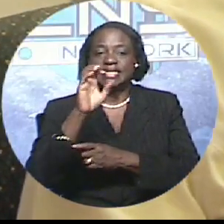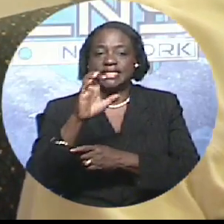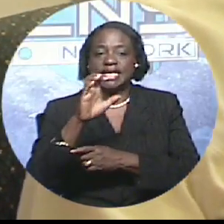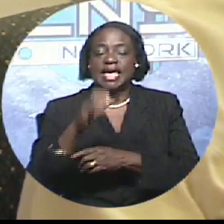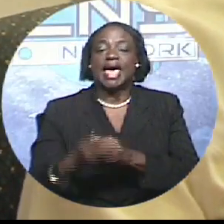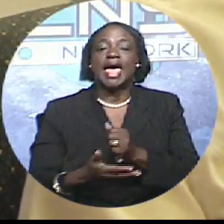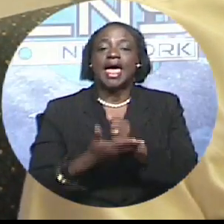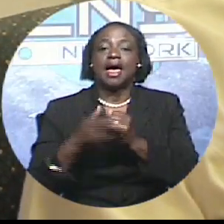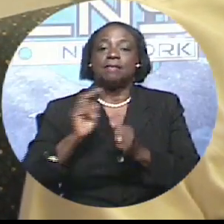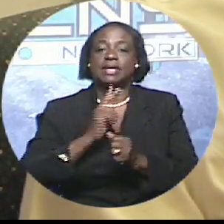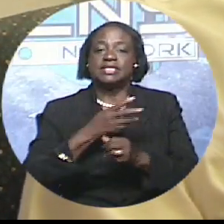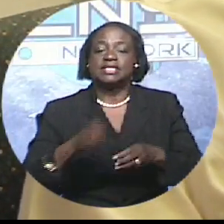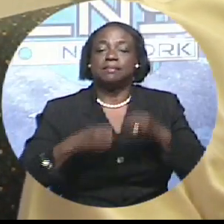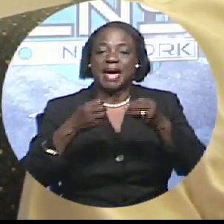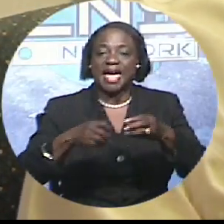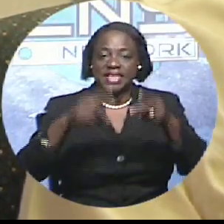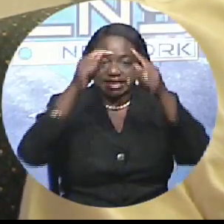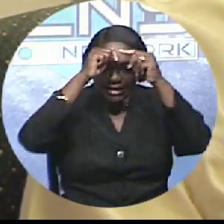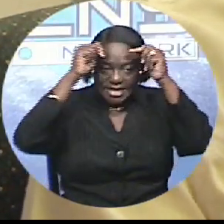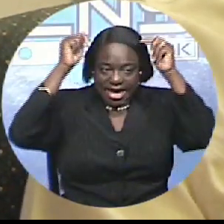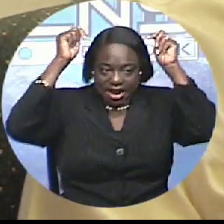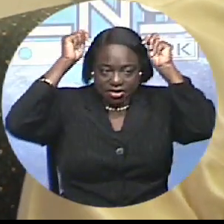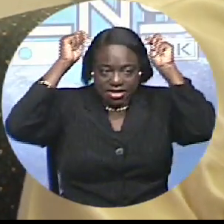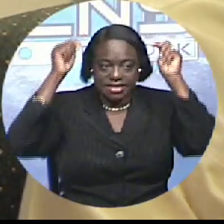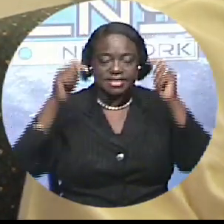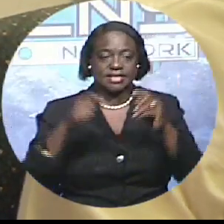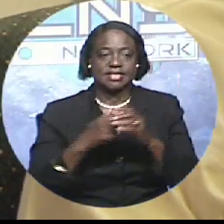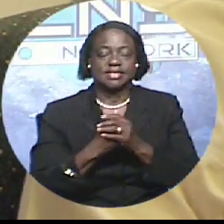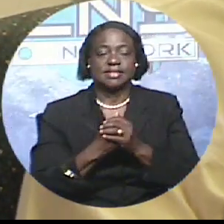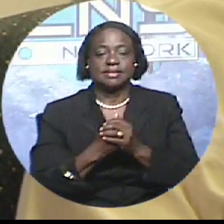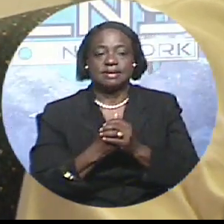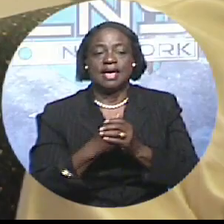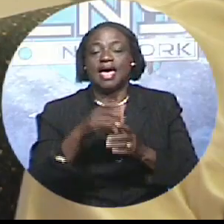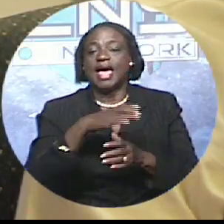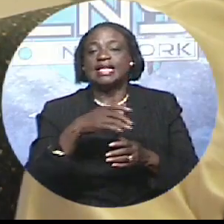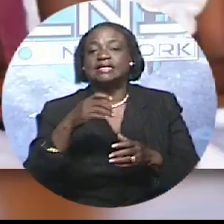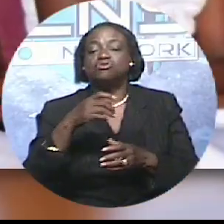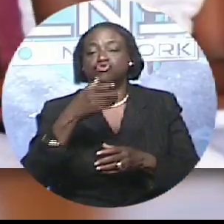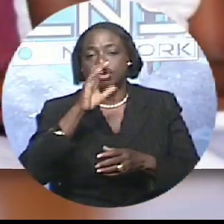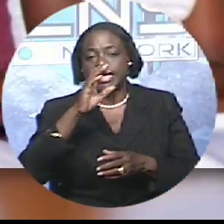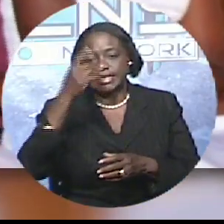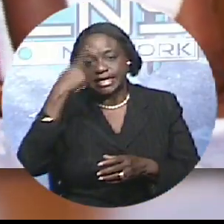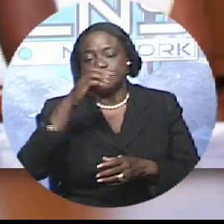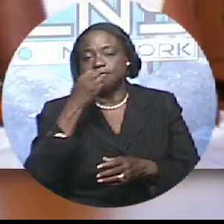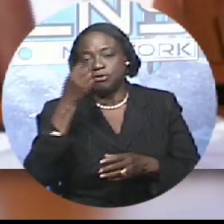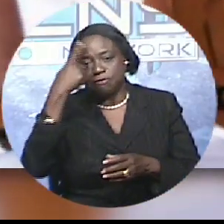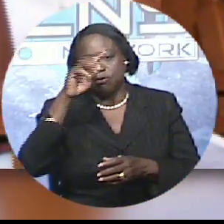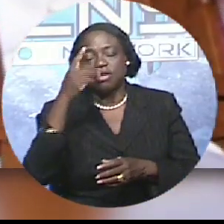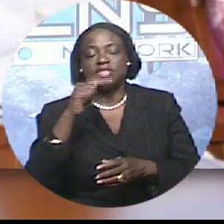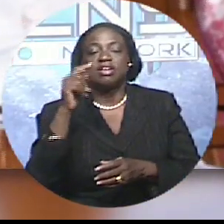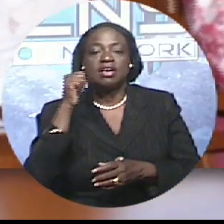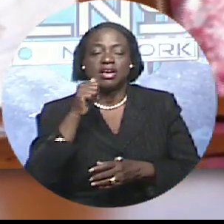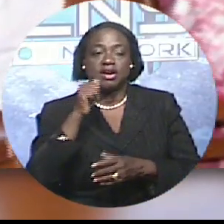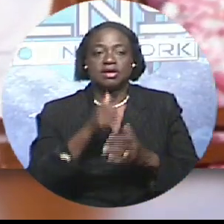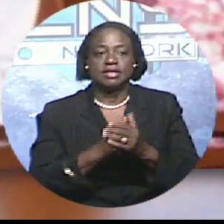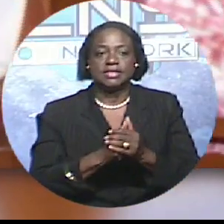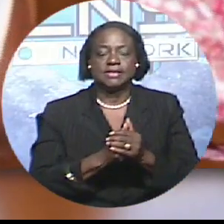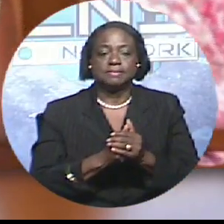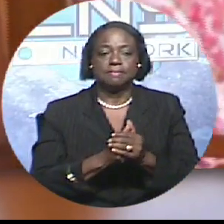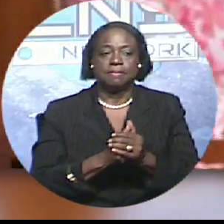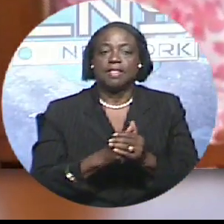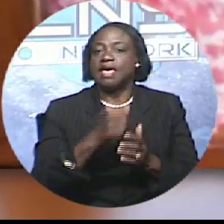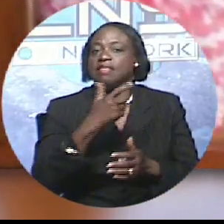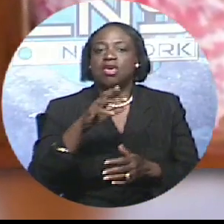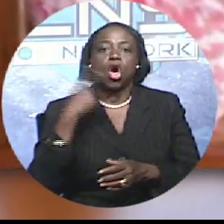us in buying the tiaras and the snacks, the drinks for the girls. The Princess Court is always looking for